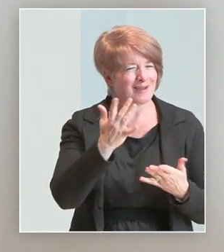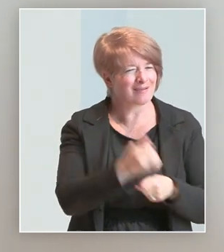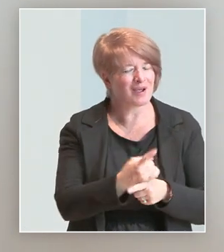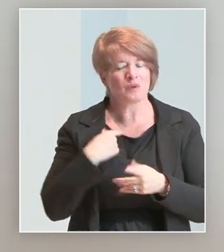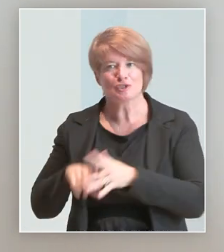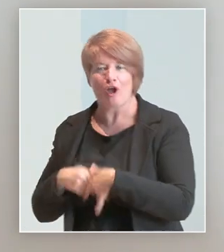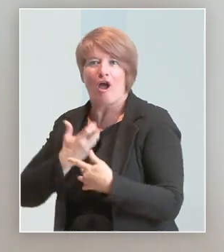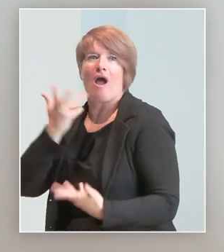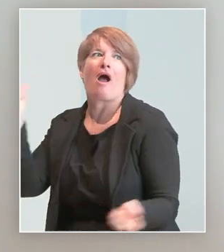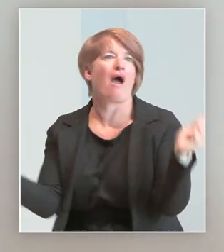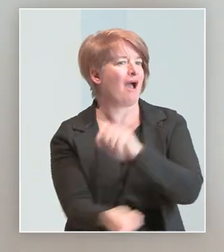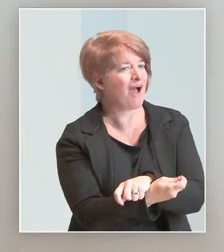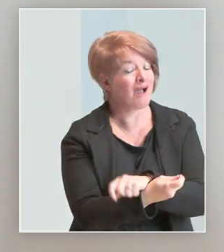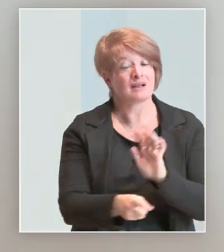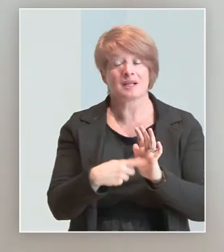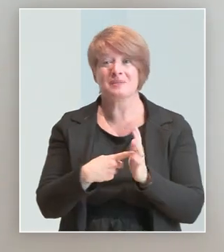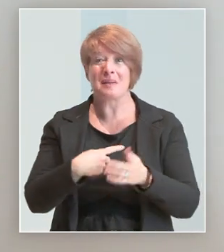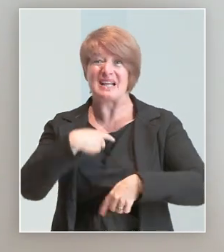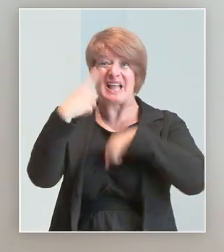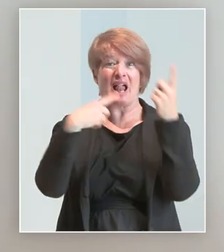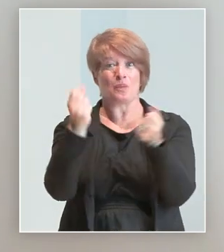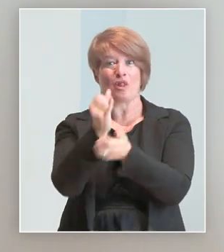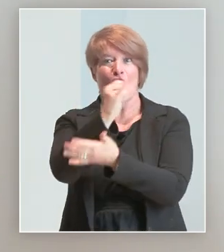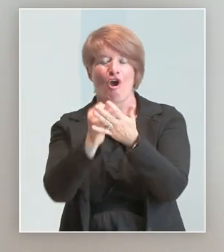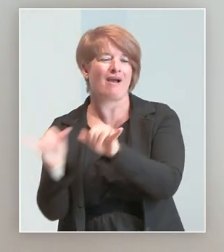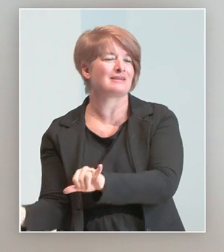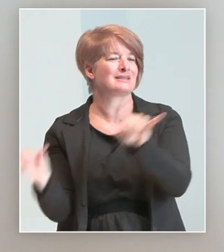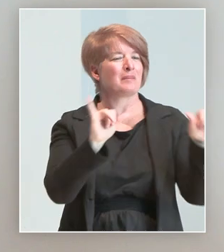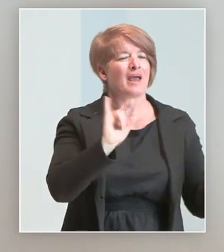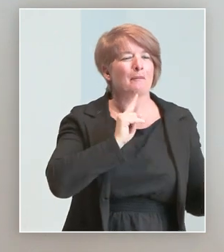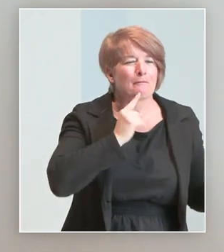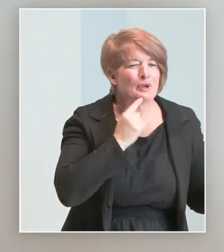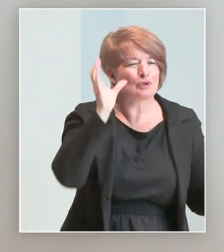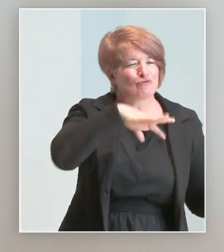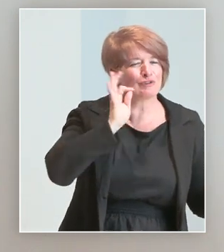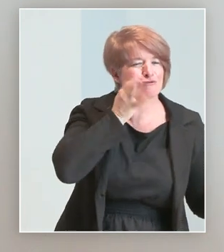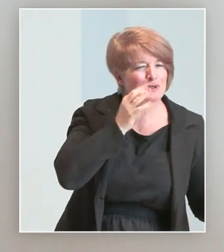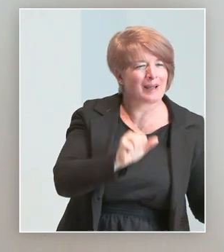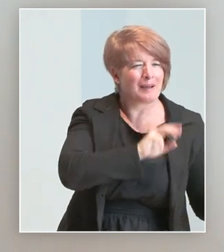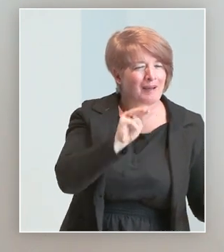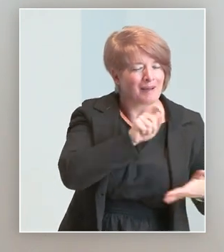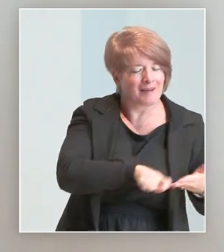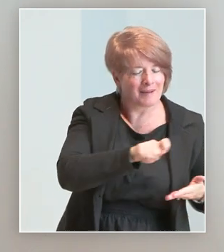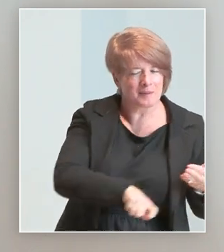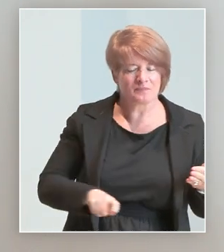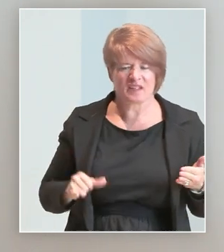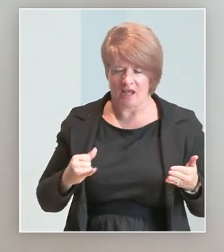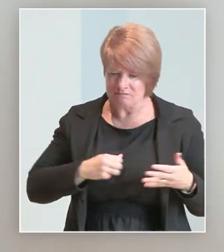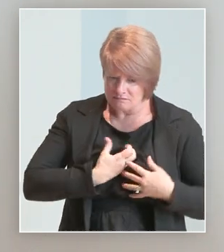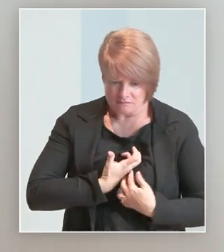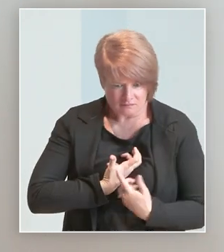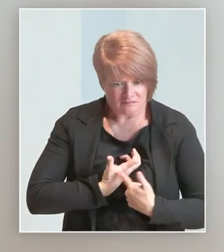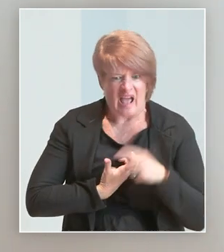Sometimes telling, like art, is as urgent as the bitter and strange fruit that Abel Mirapol was moved to pen. That kind of urgency